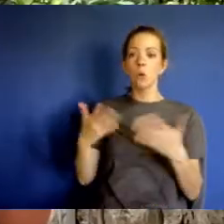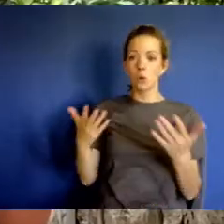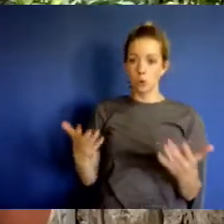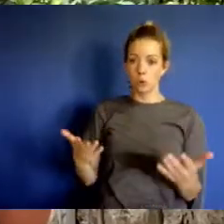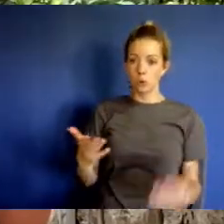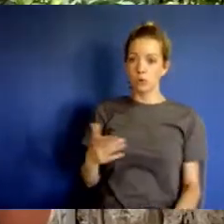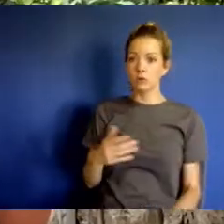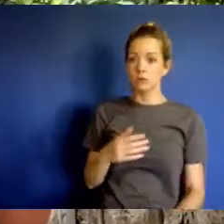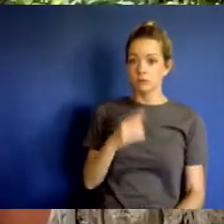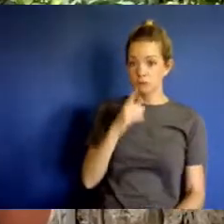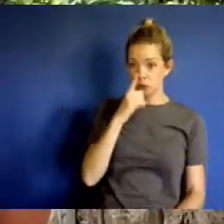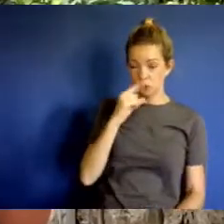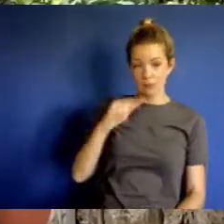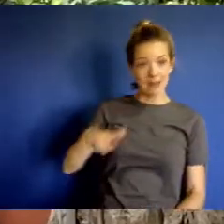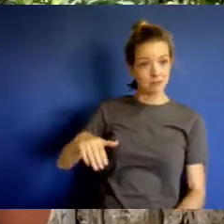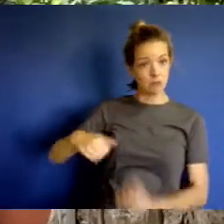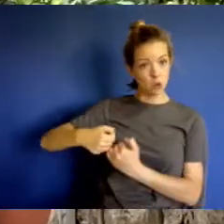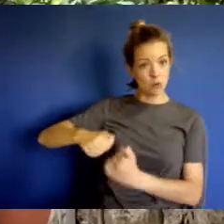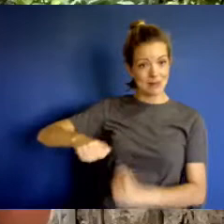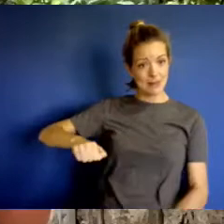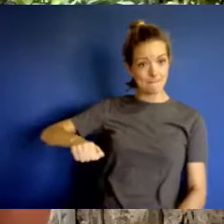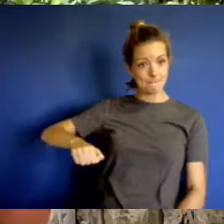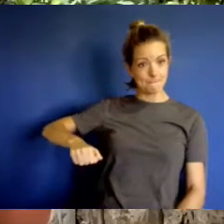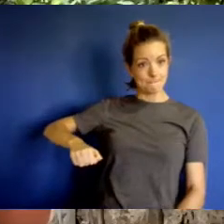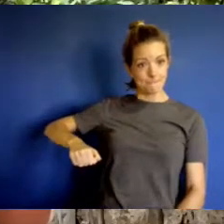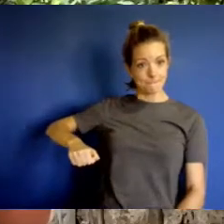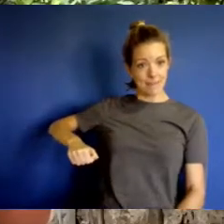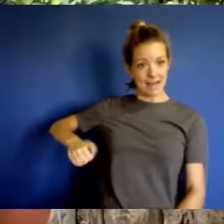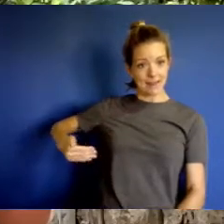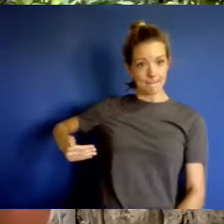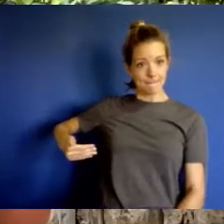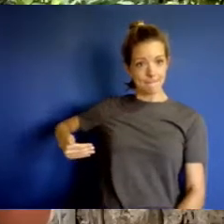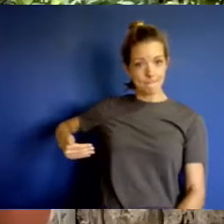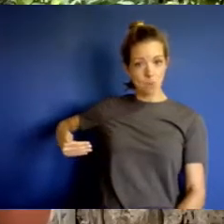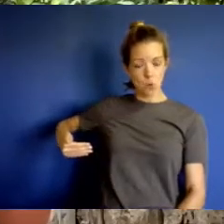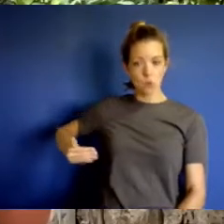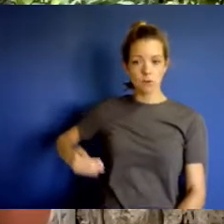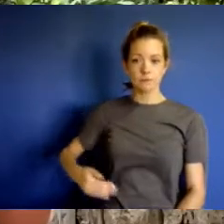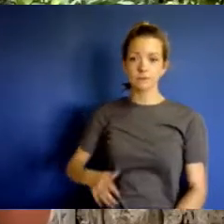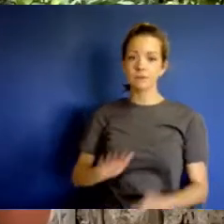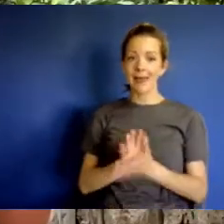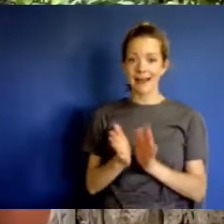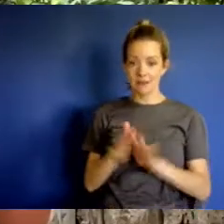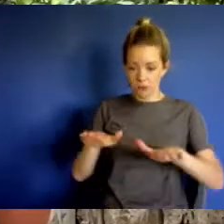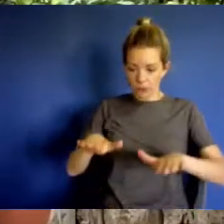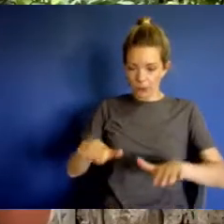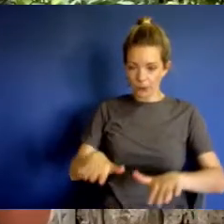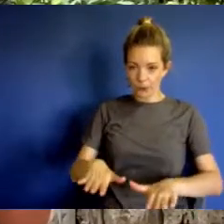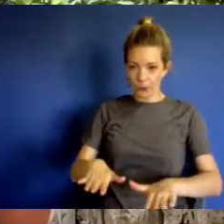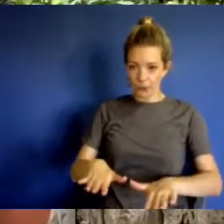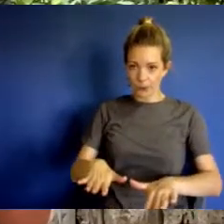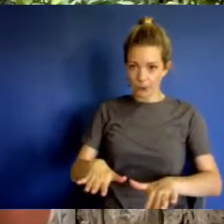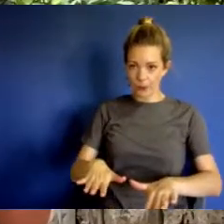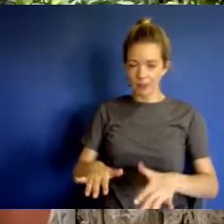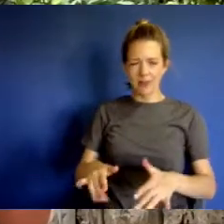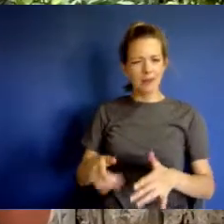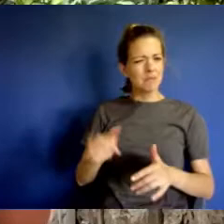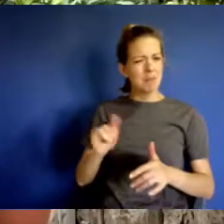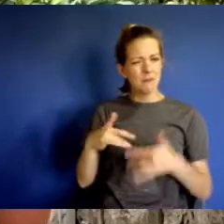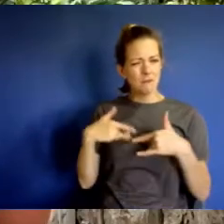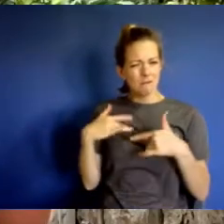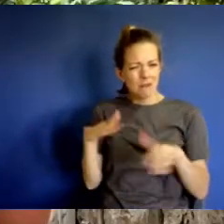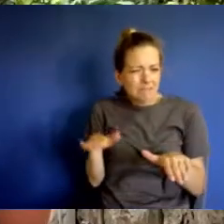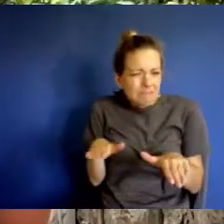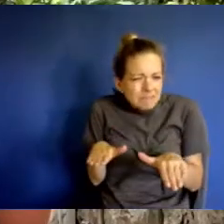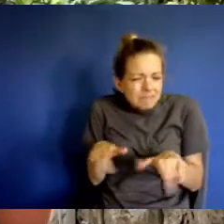But if you're good, you might even want to slide the knee back a bit. Okay, place the hands flat on the floor. And again, if you feel